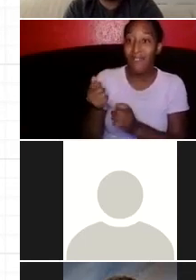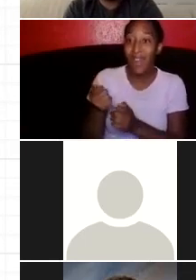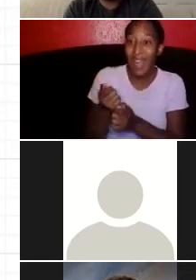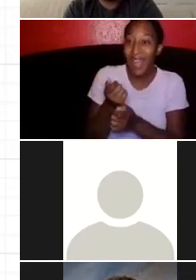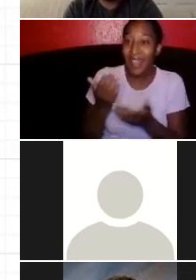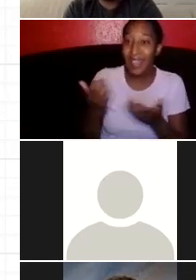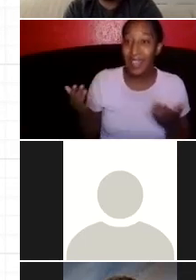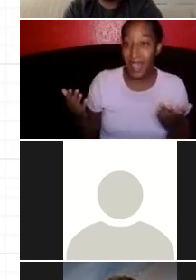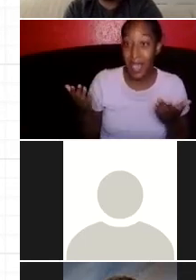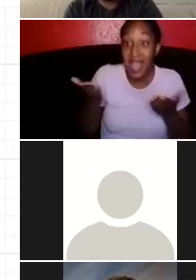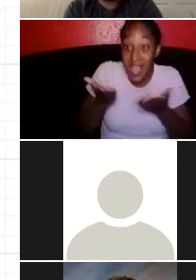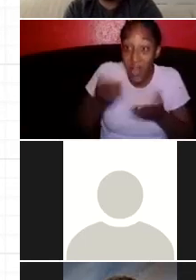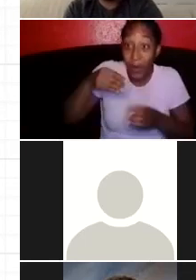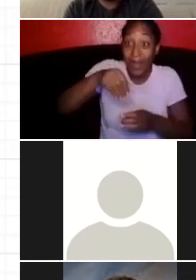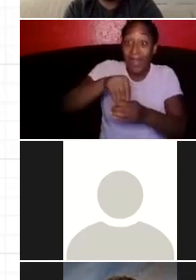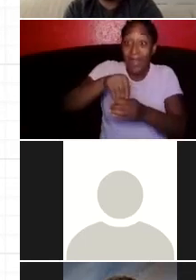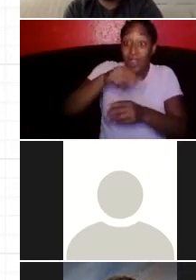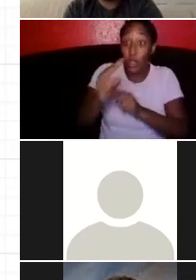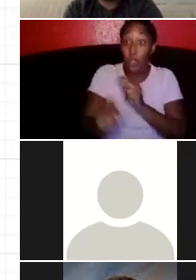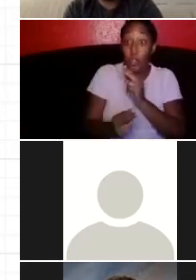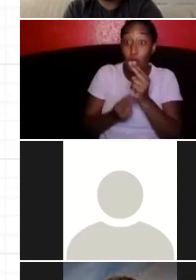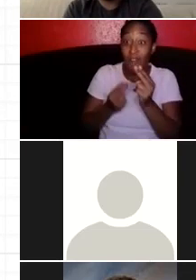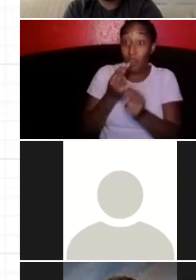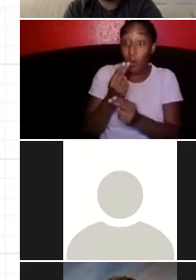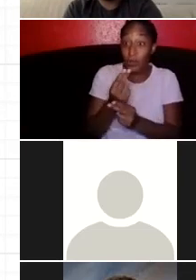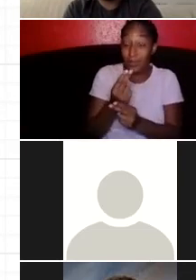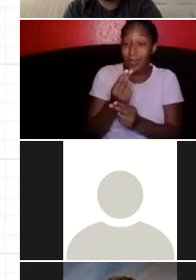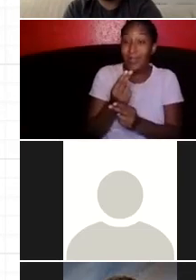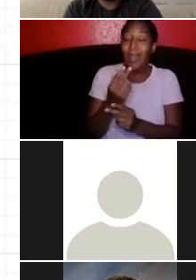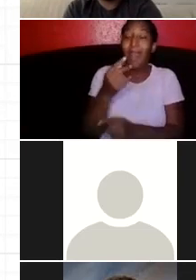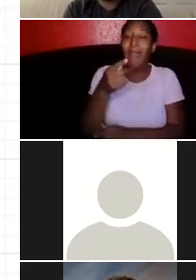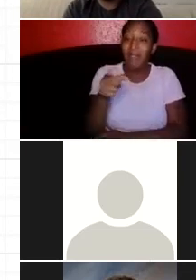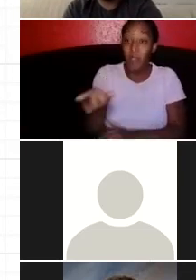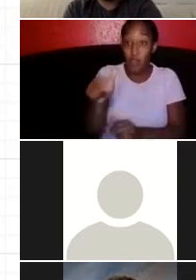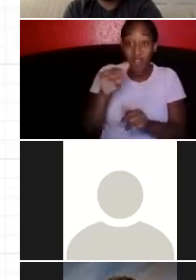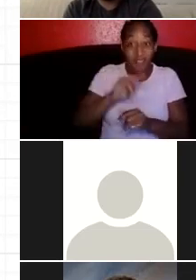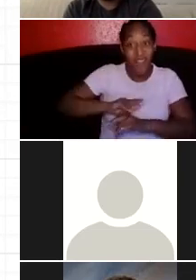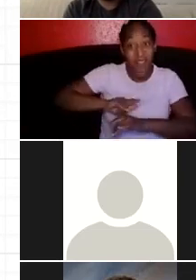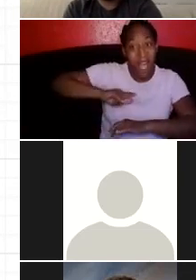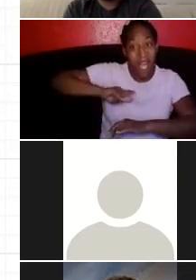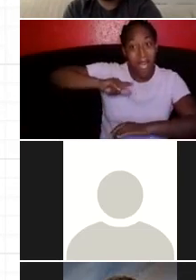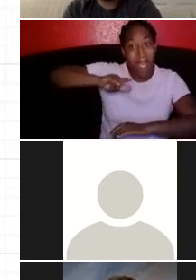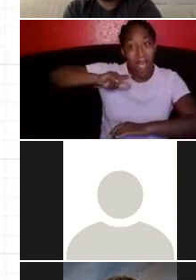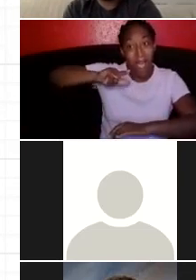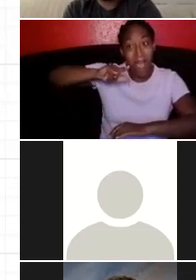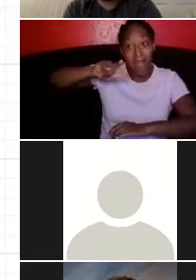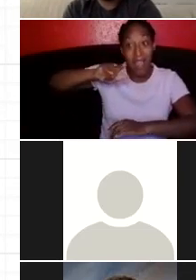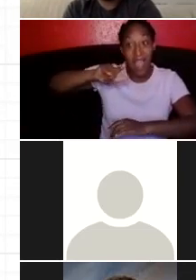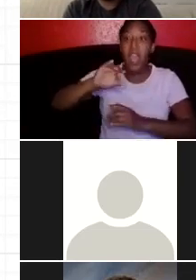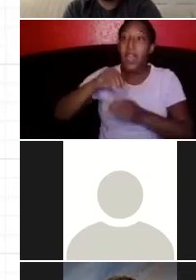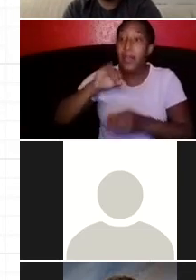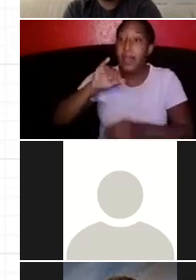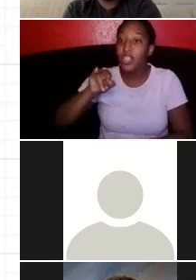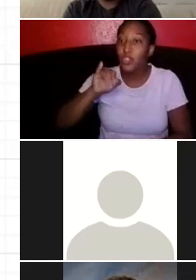So for example, if you're flying in a jet 40,000 feet above the surface of the Earth, you